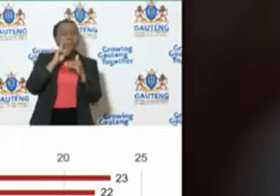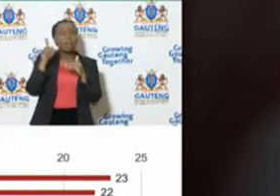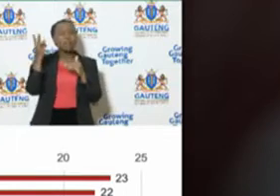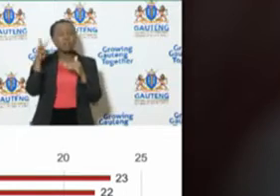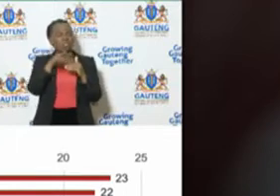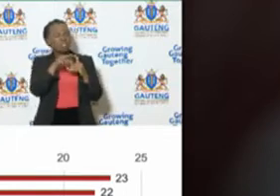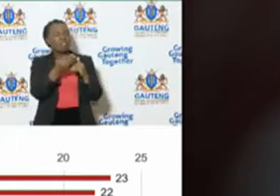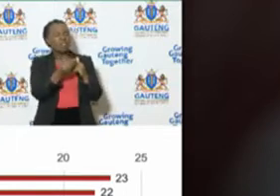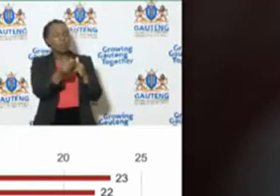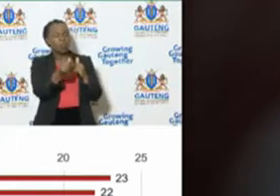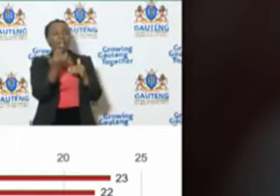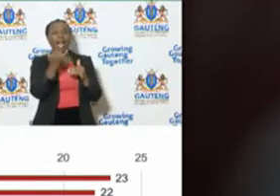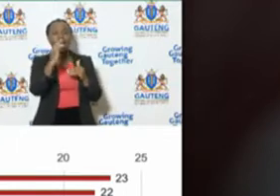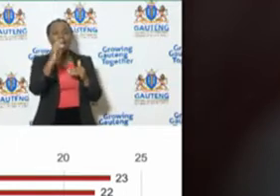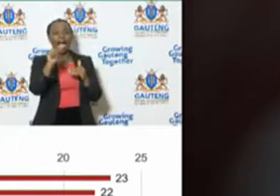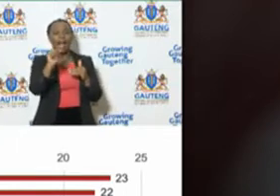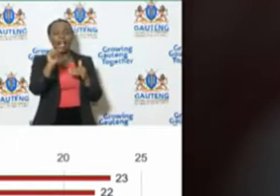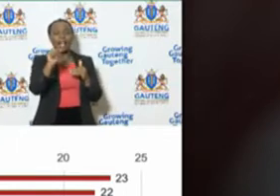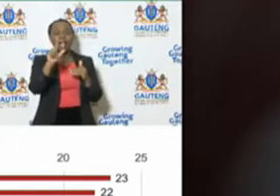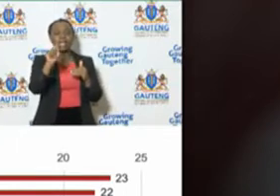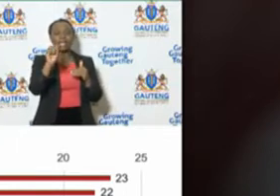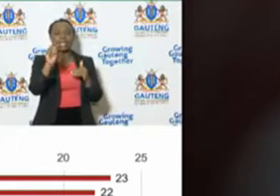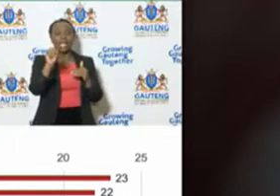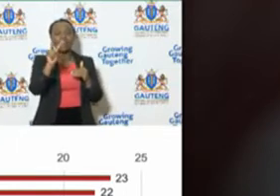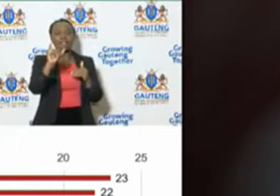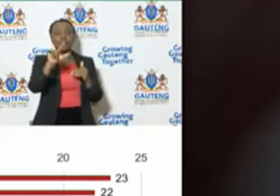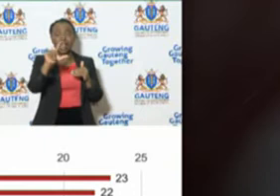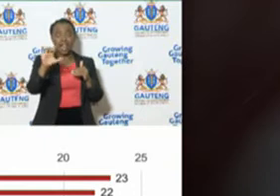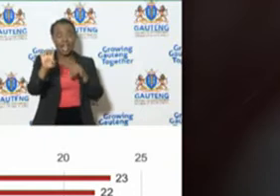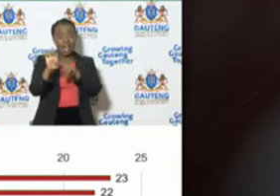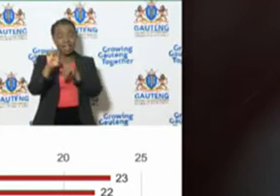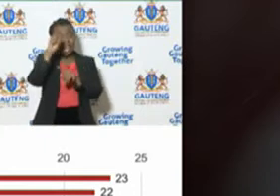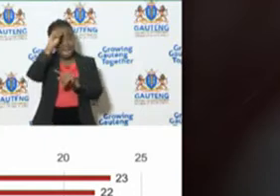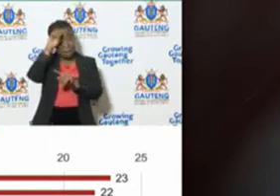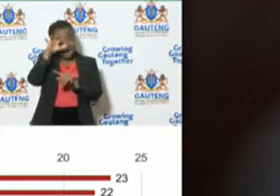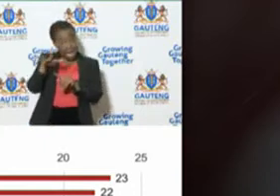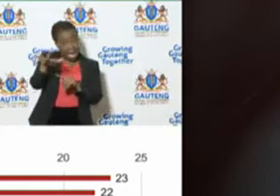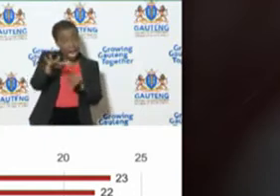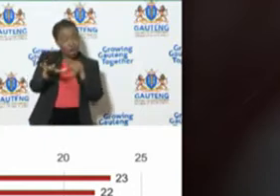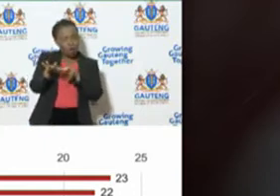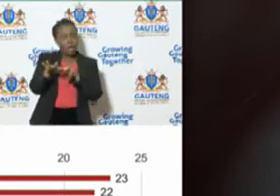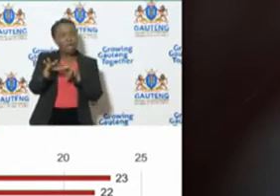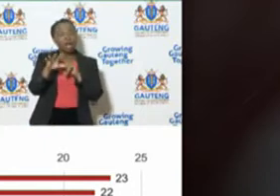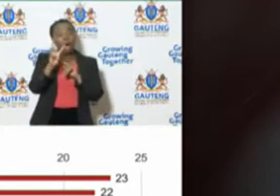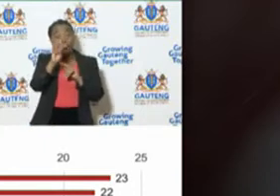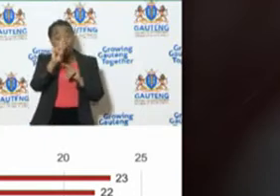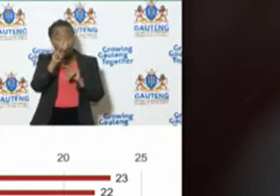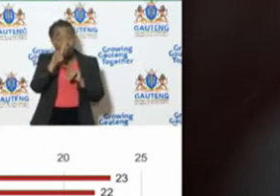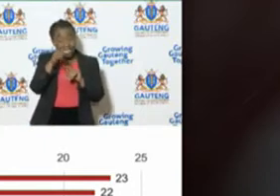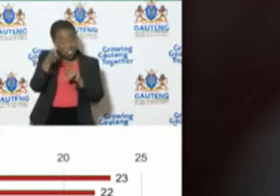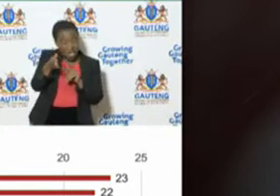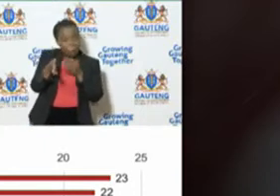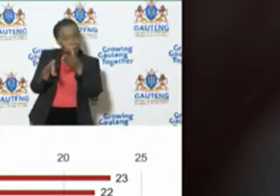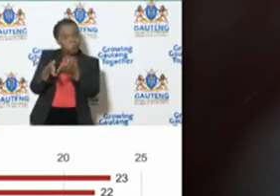Look at Carltonville. This is what the Mirafon, the mining area. So you may have a ward there that has